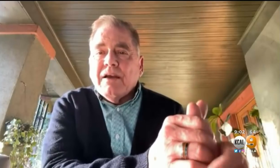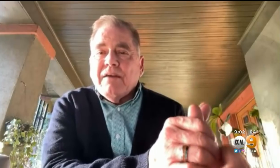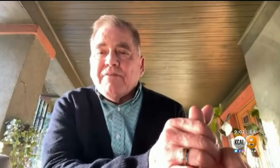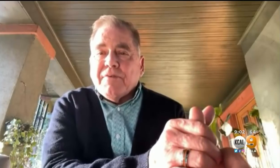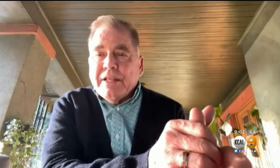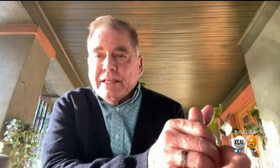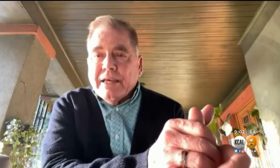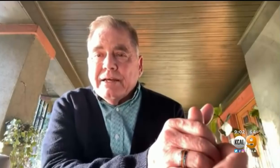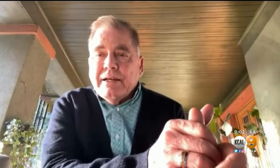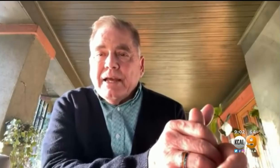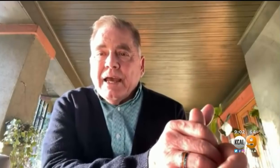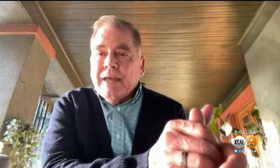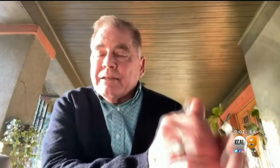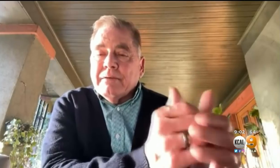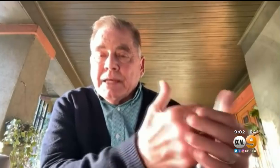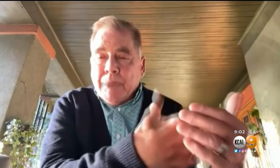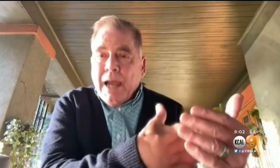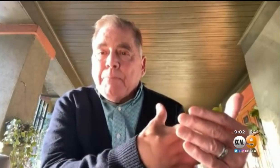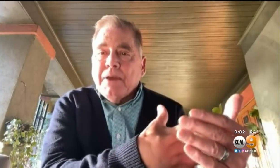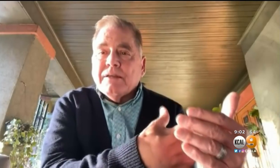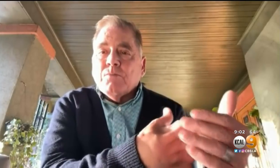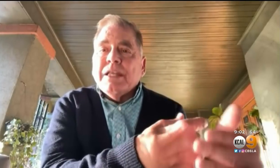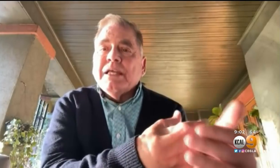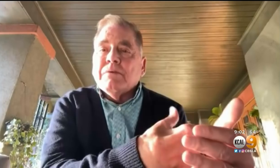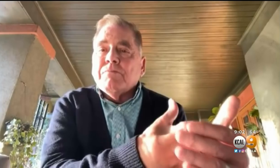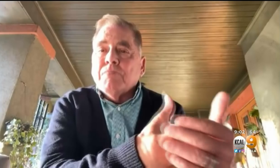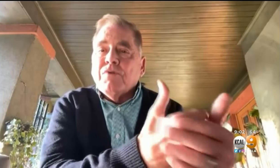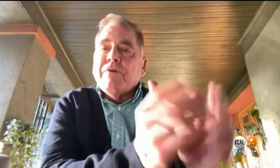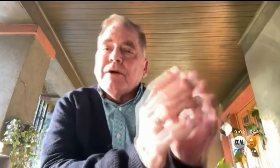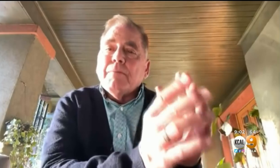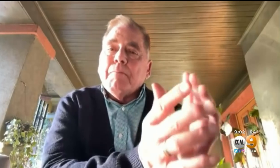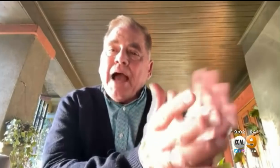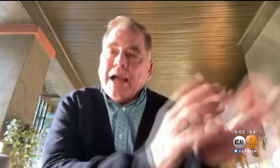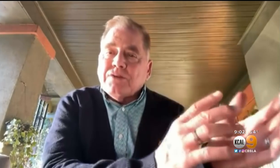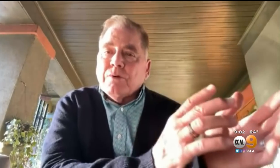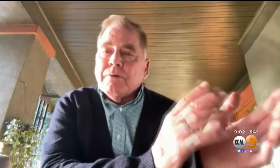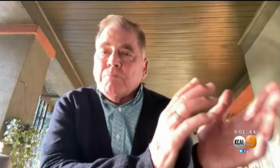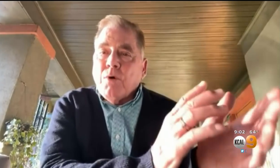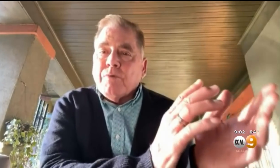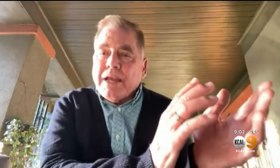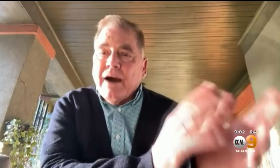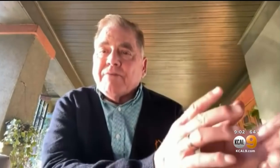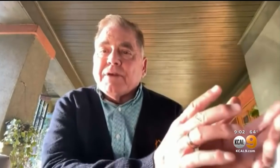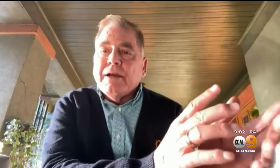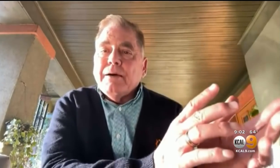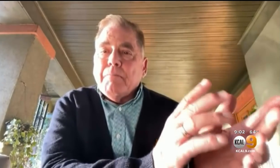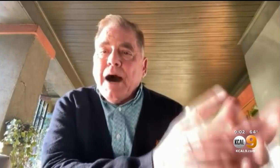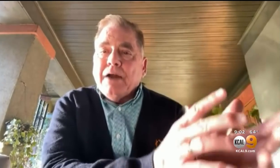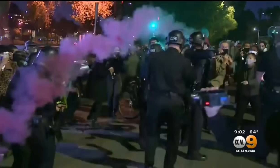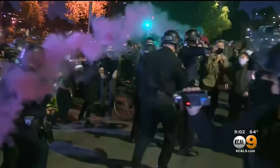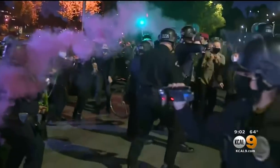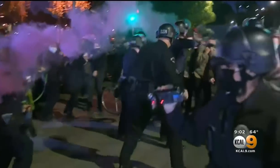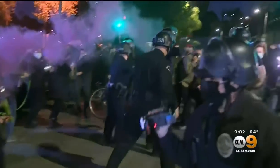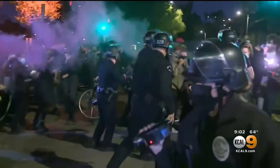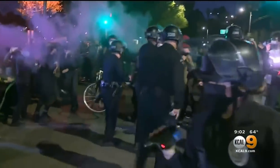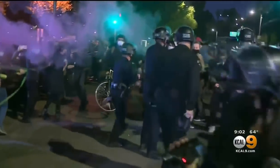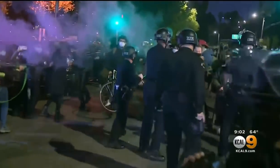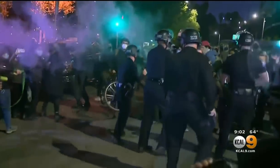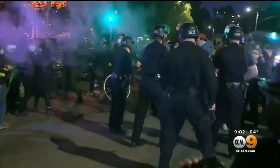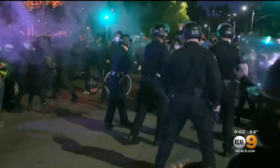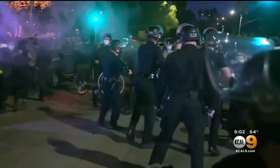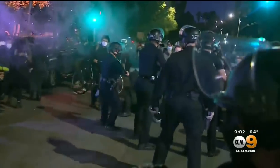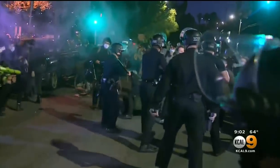flowing freely. And in my opinion, we need to move back to a more recovery model.